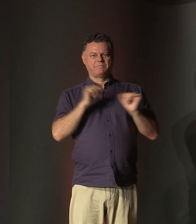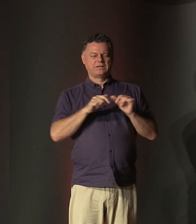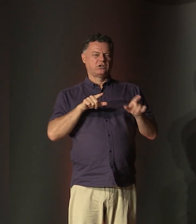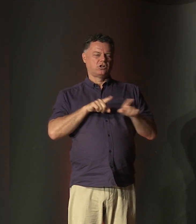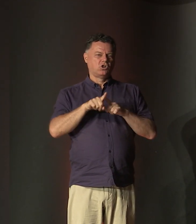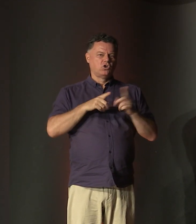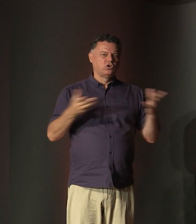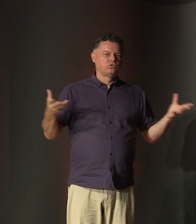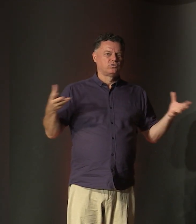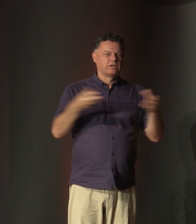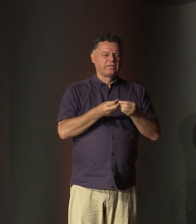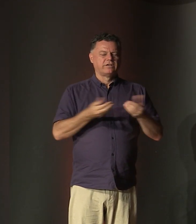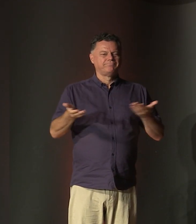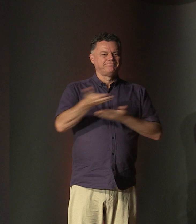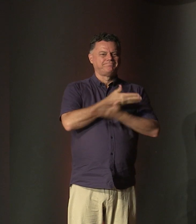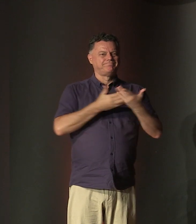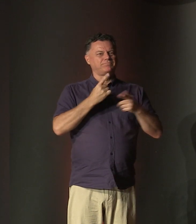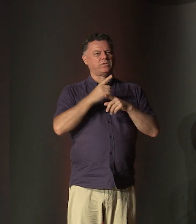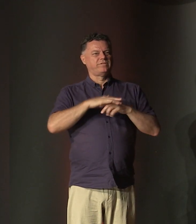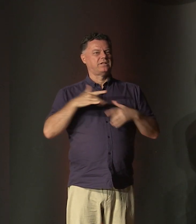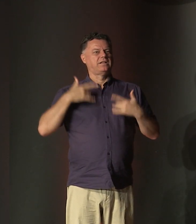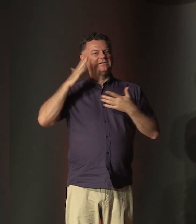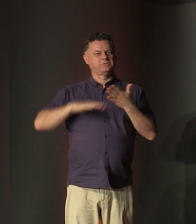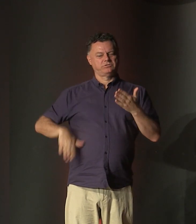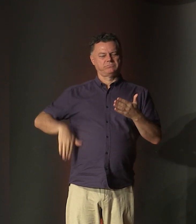their fears and their experiences.